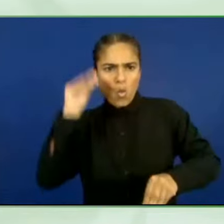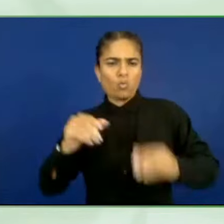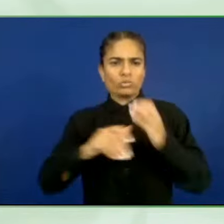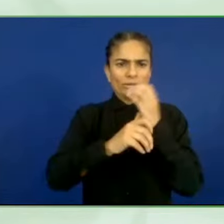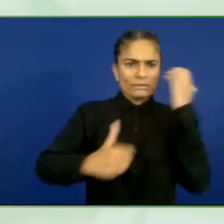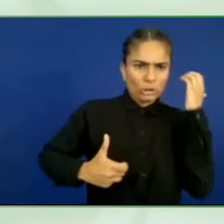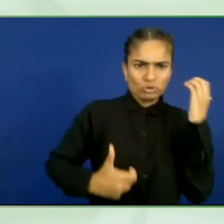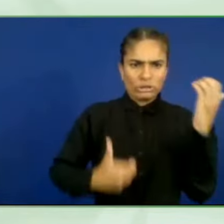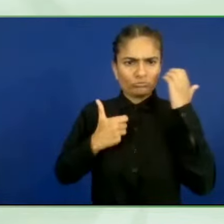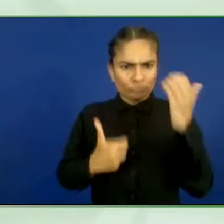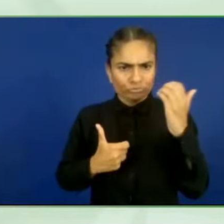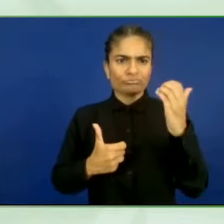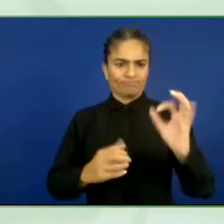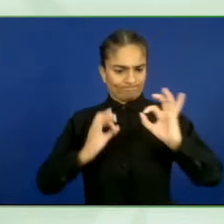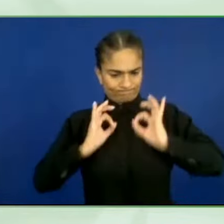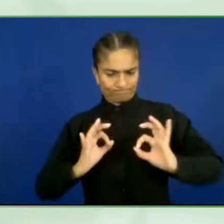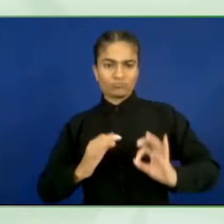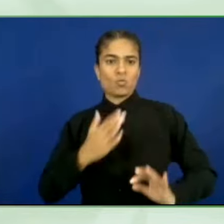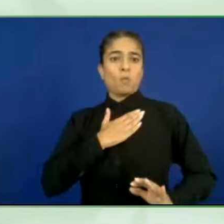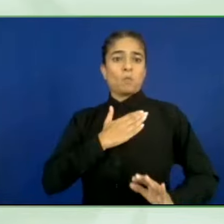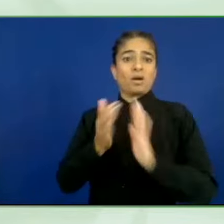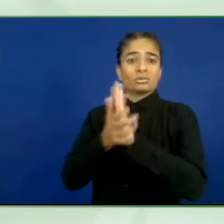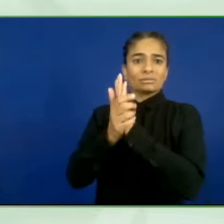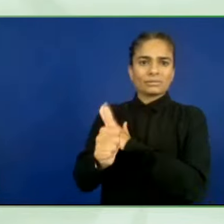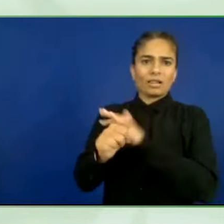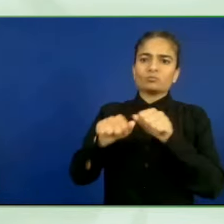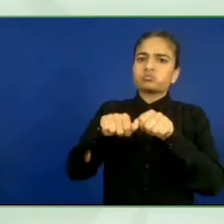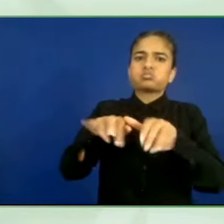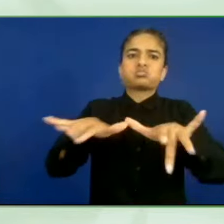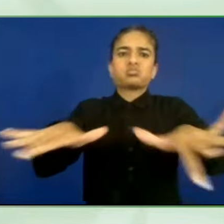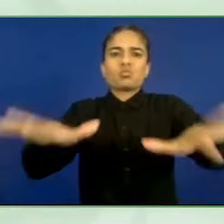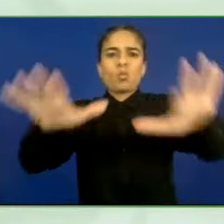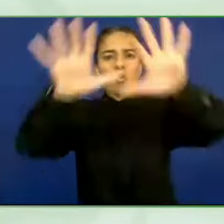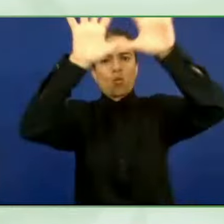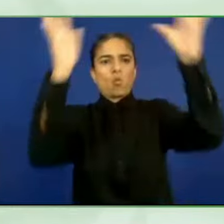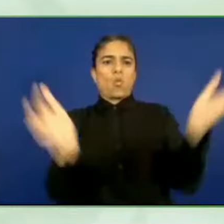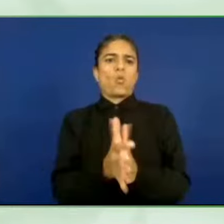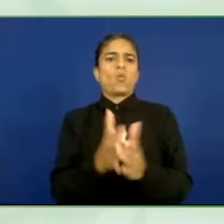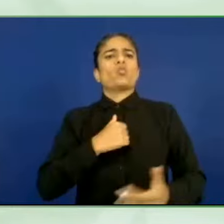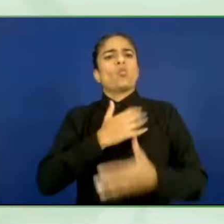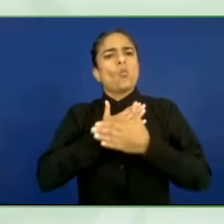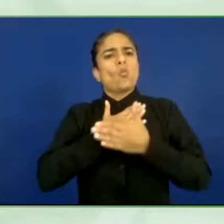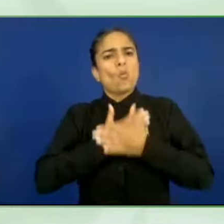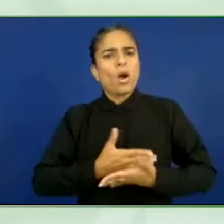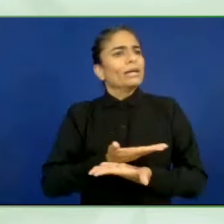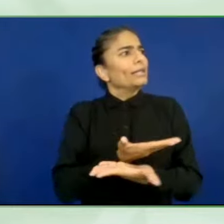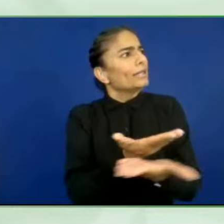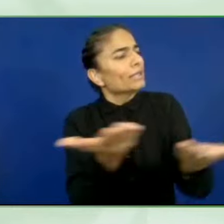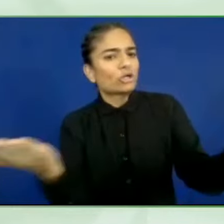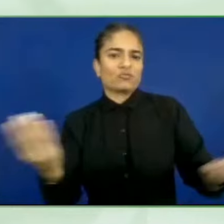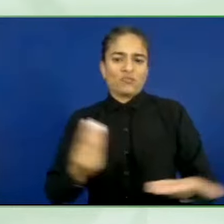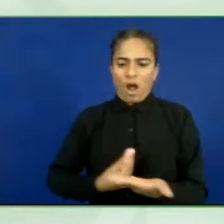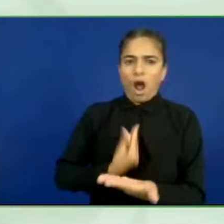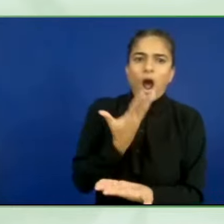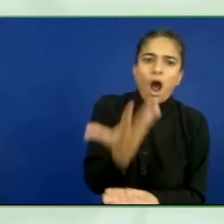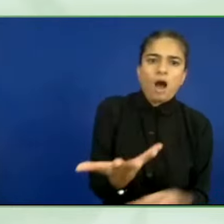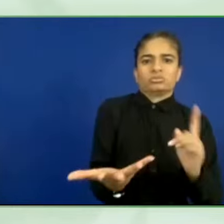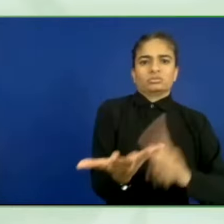the arts. And if I can do that with Suisha Arts, that's my dream goal. And